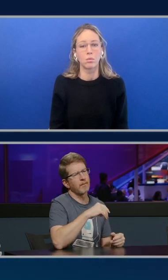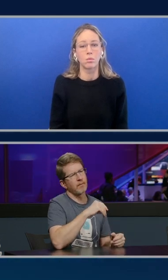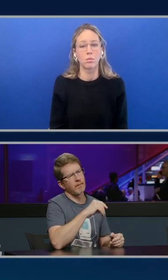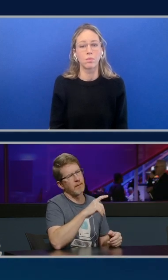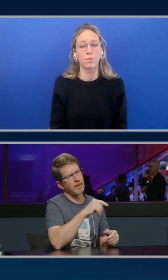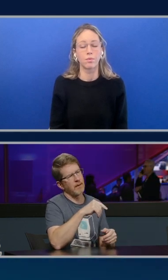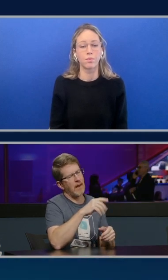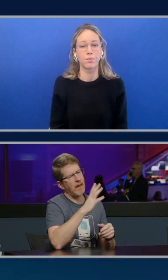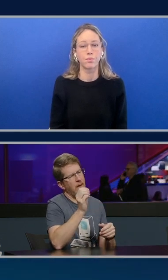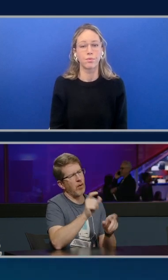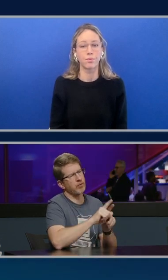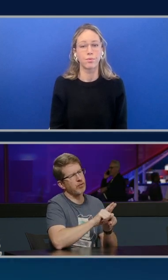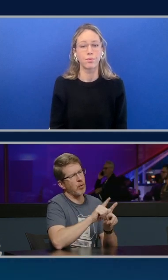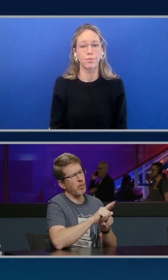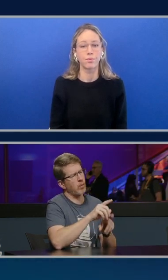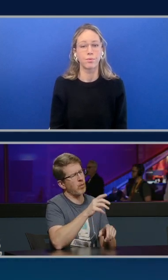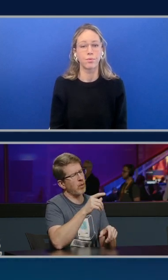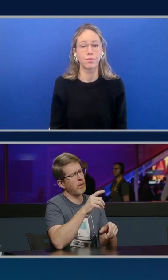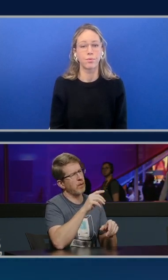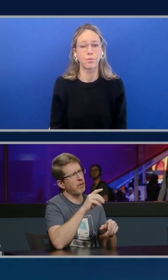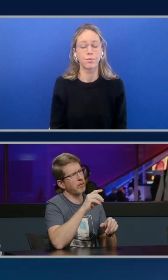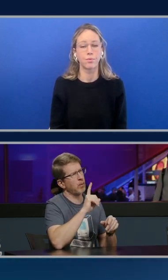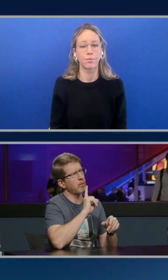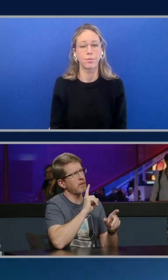I guess, a crutch, if you want to call it that, a tool to,